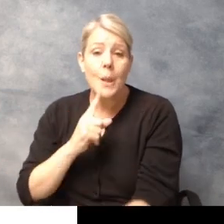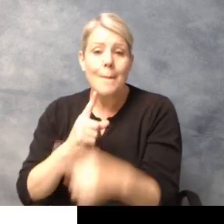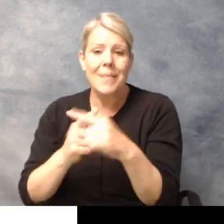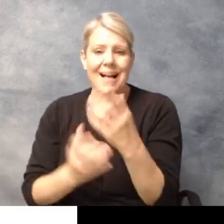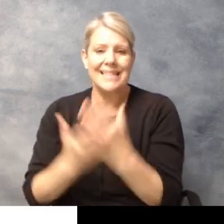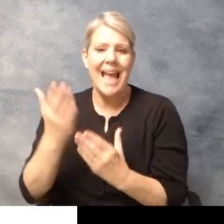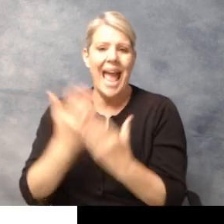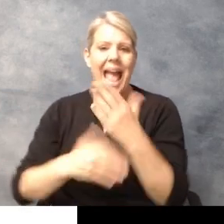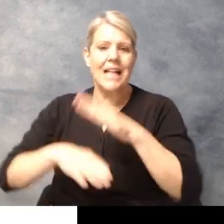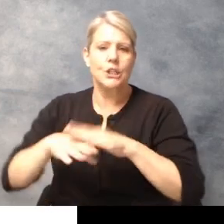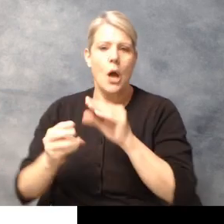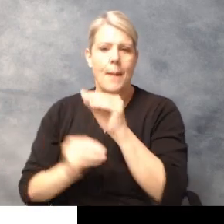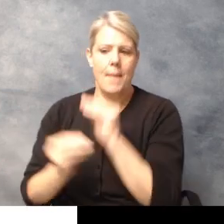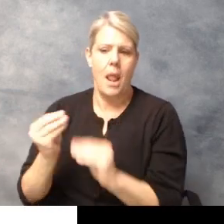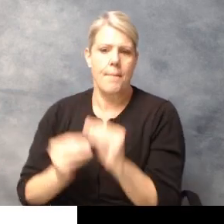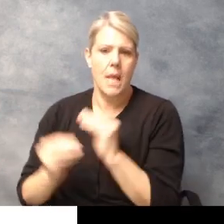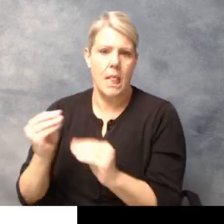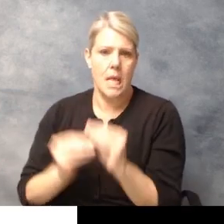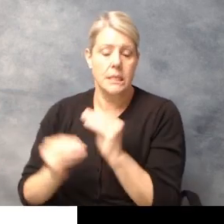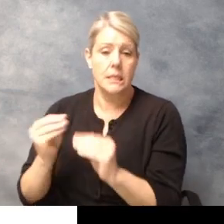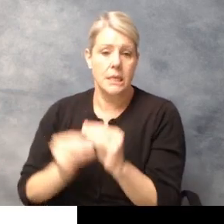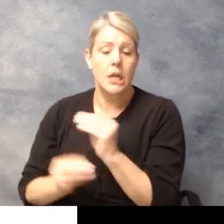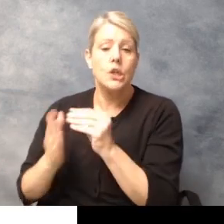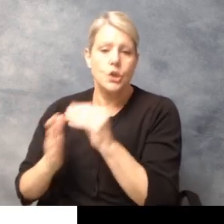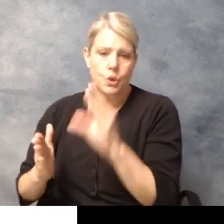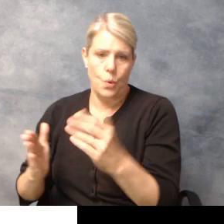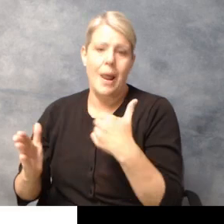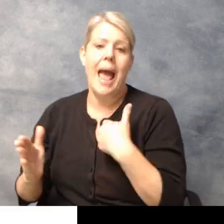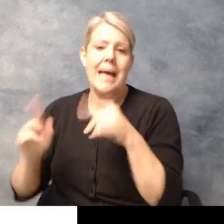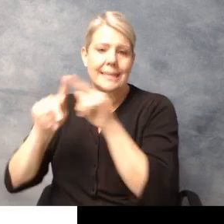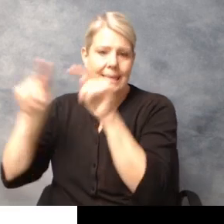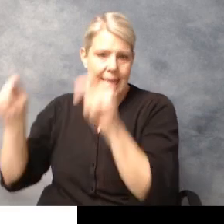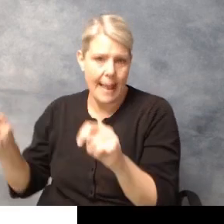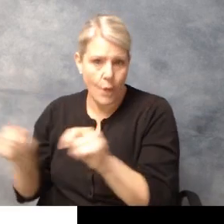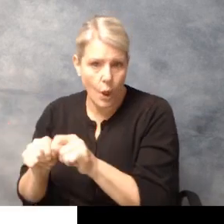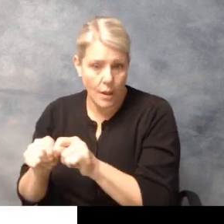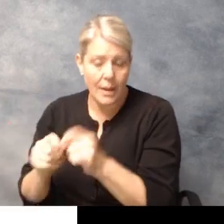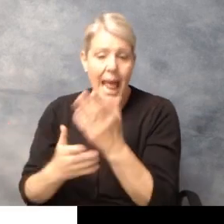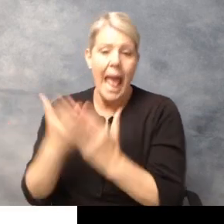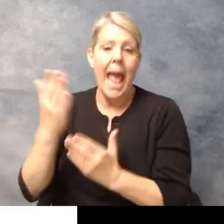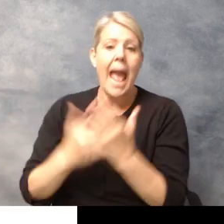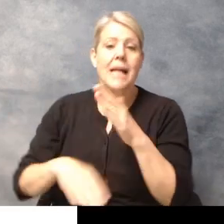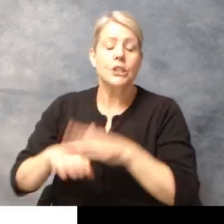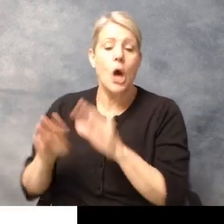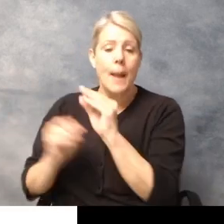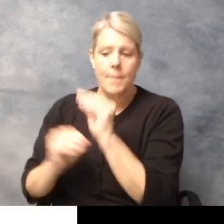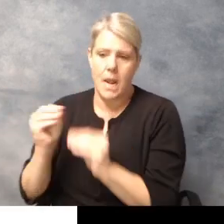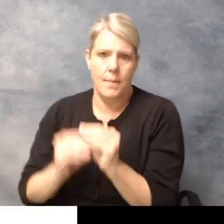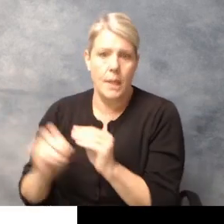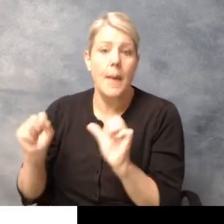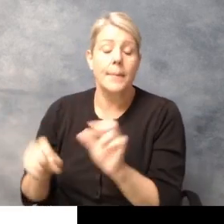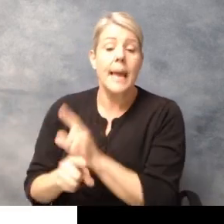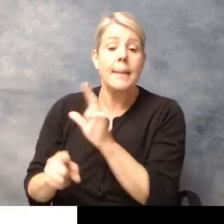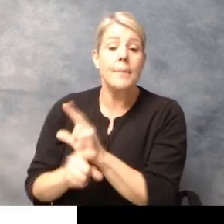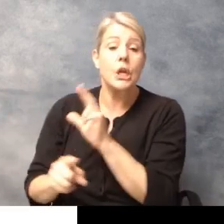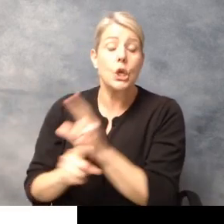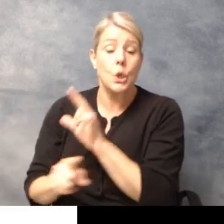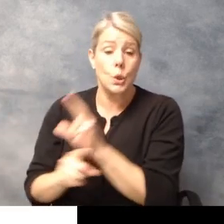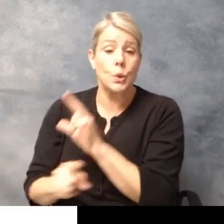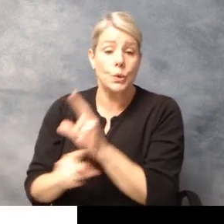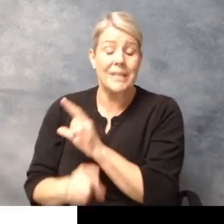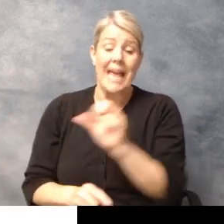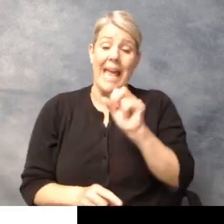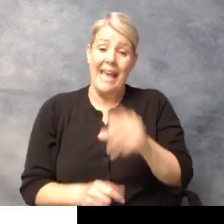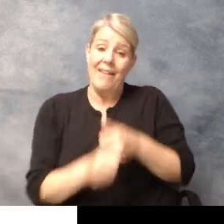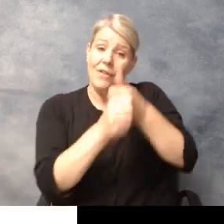student is provided a table to use to answer the question. Manipulatives and other accommodations may be used as